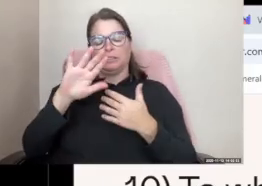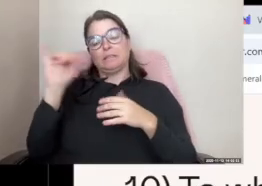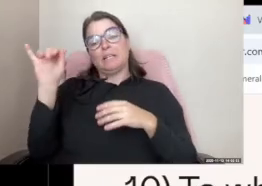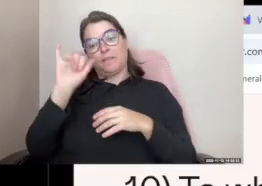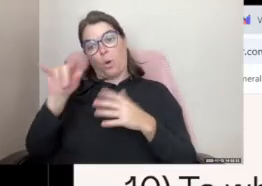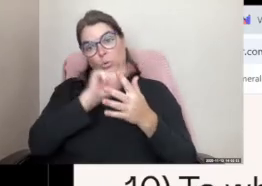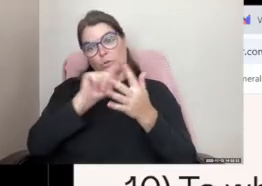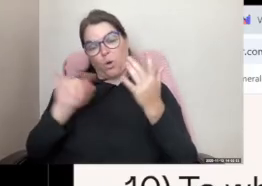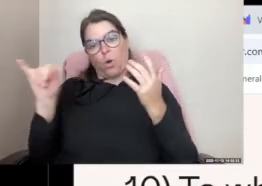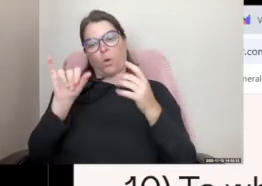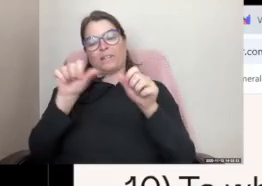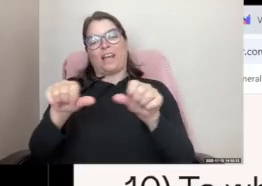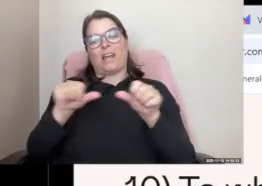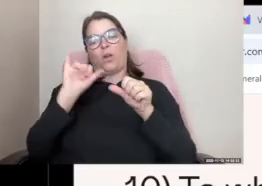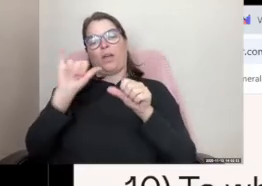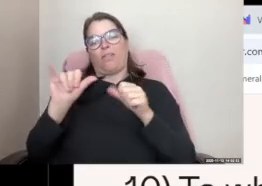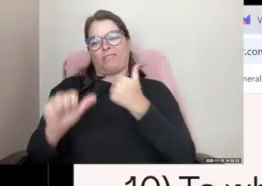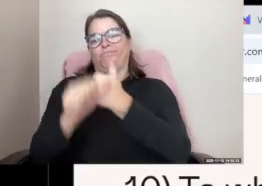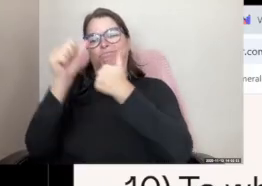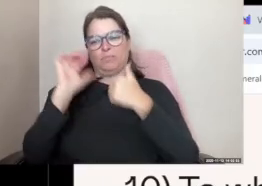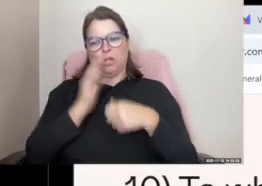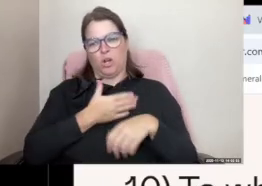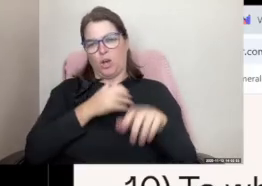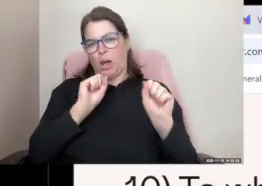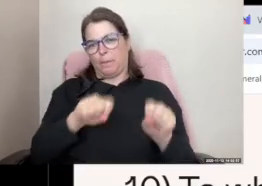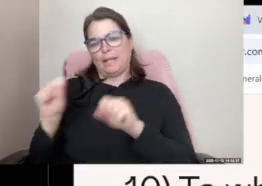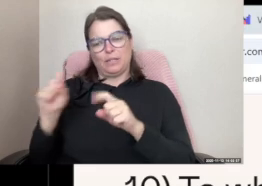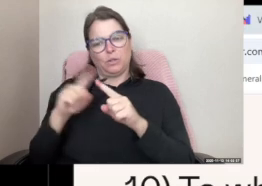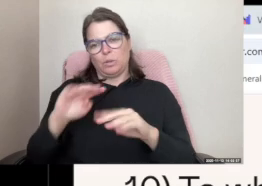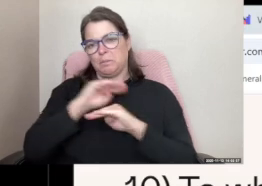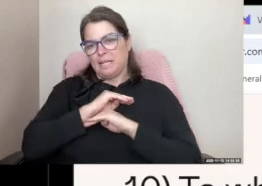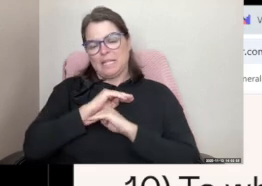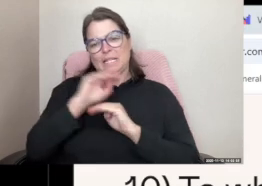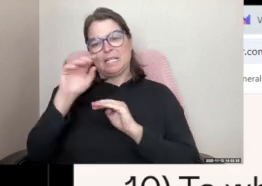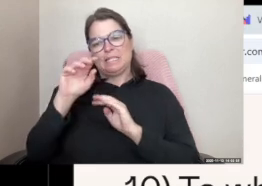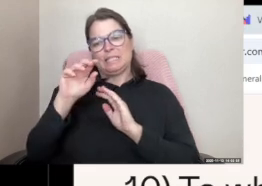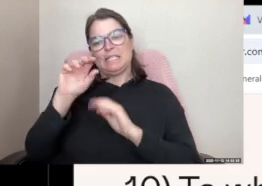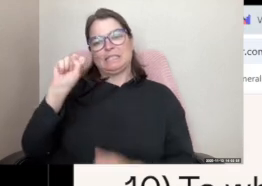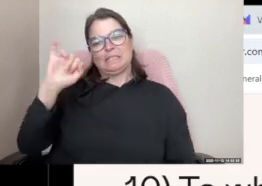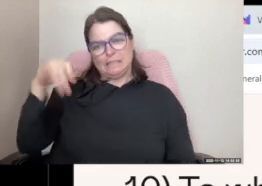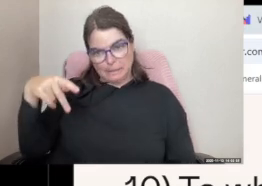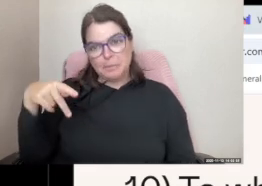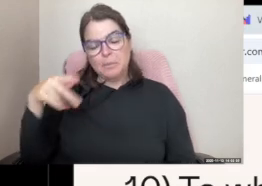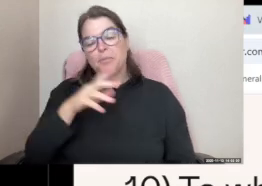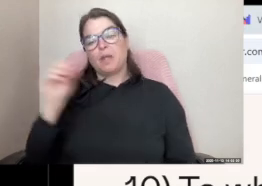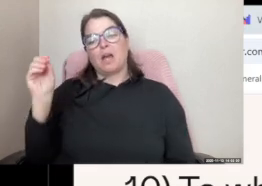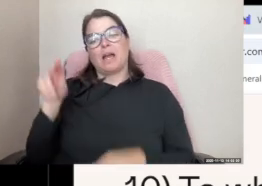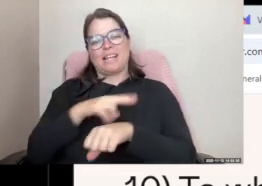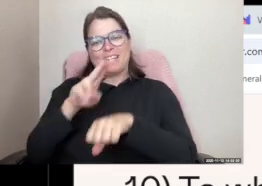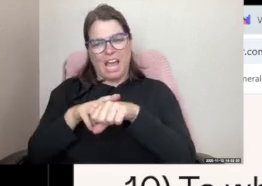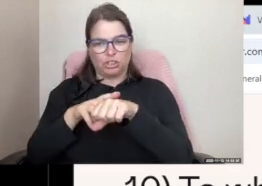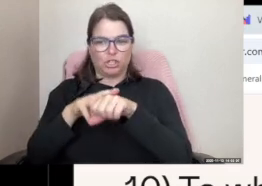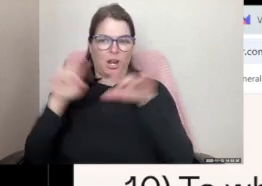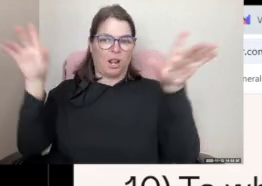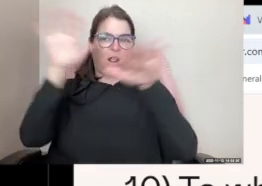open. I think that's why I think a prioritization it can be so significant, because these